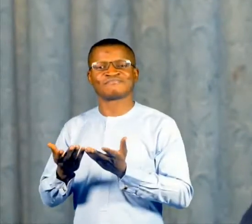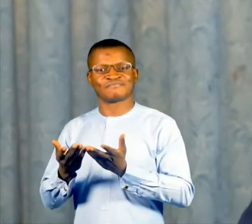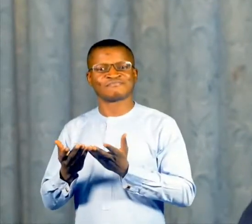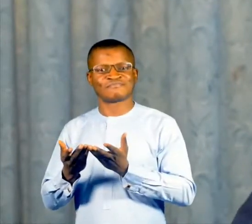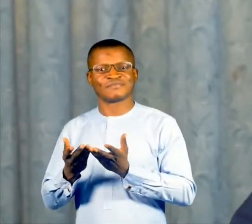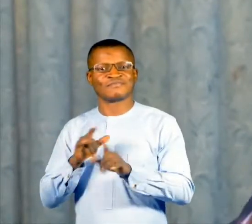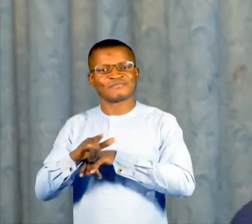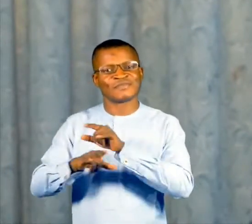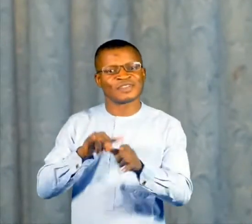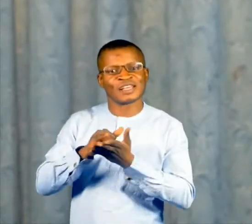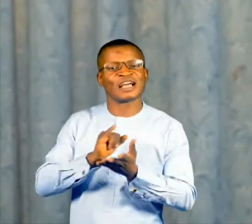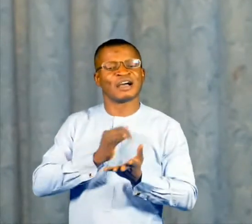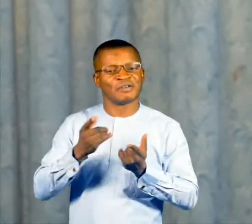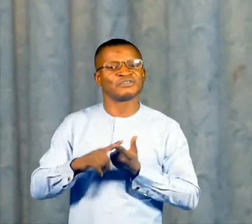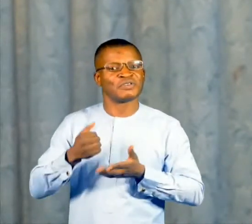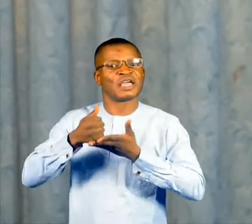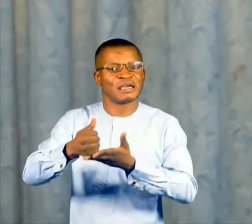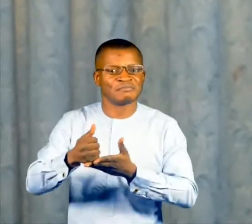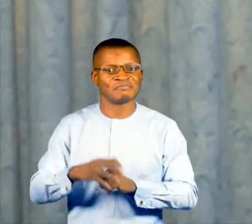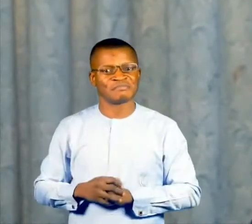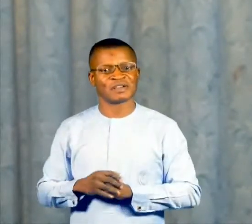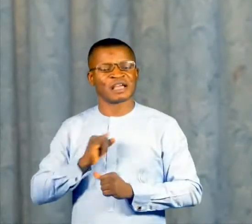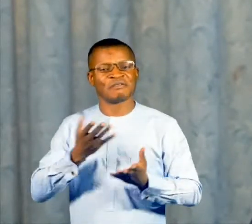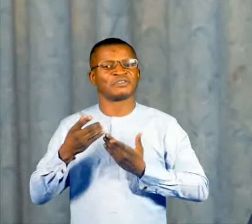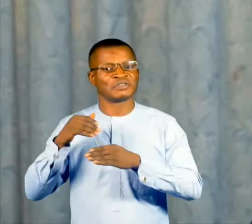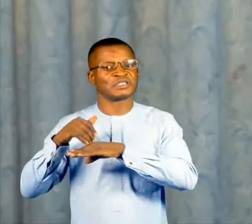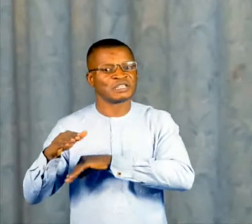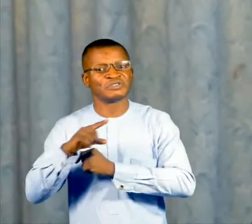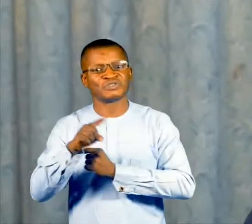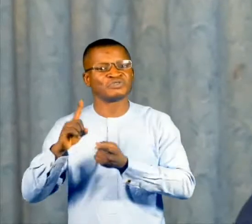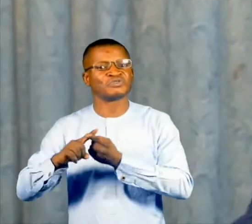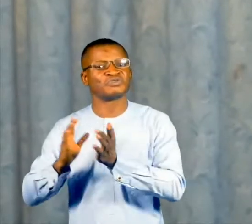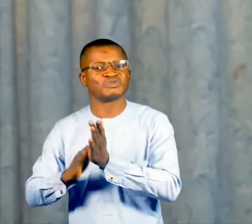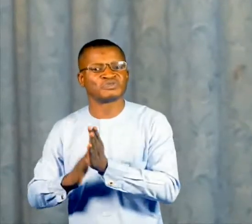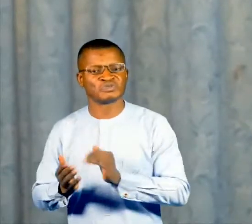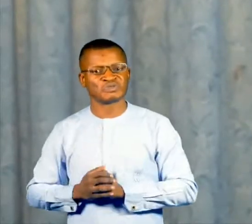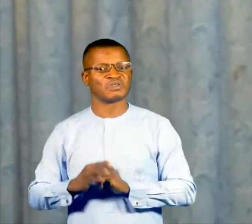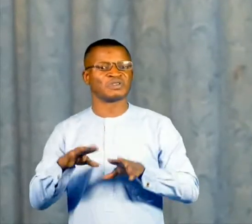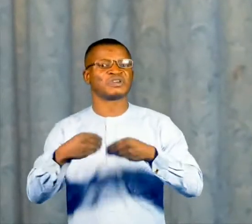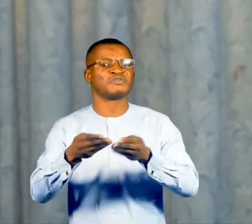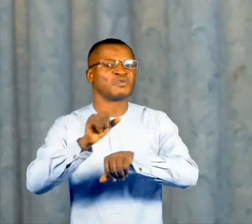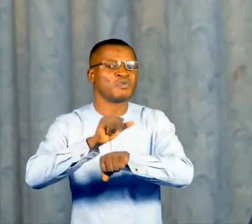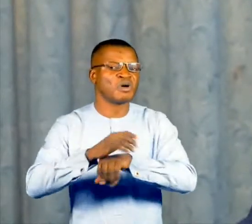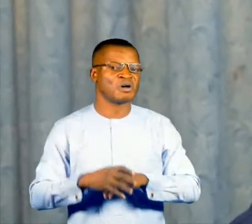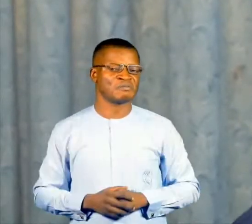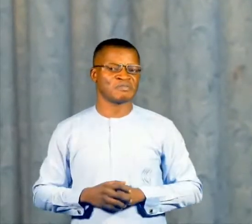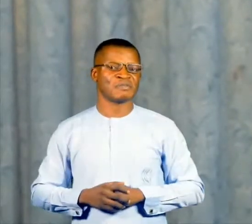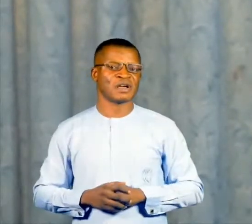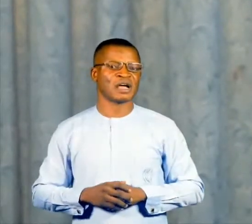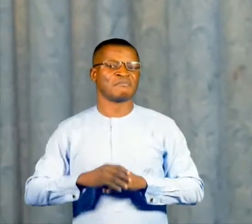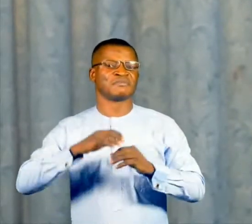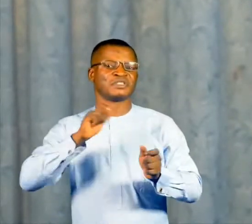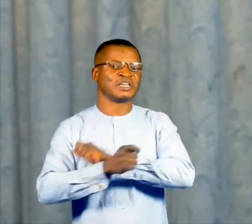of taking this person to help, put this person in school, get this person a job, and